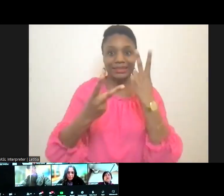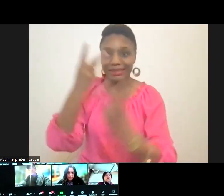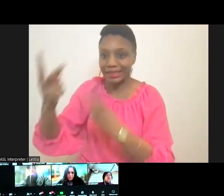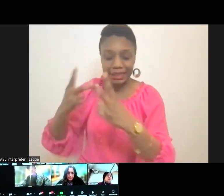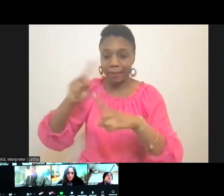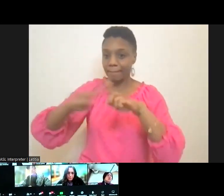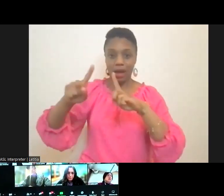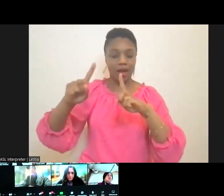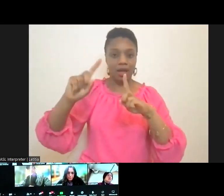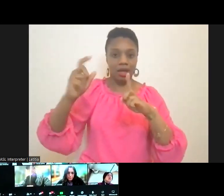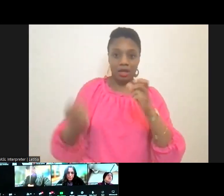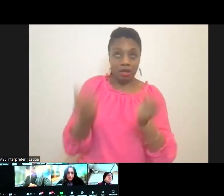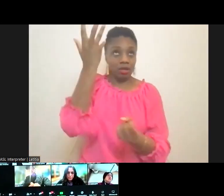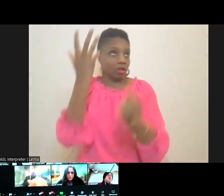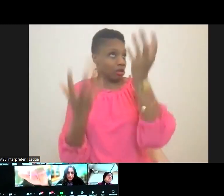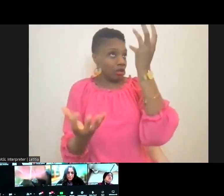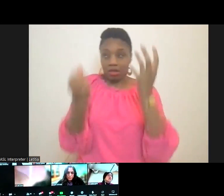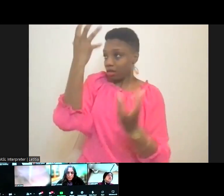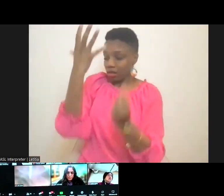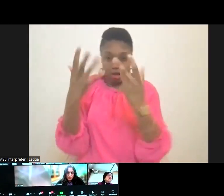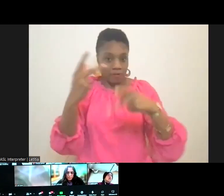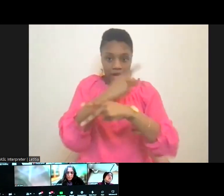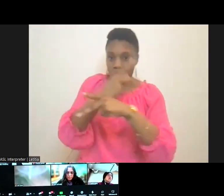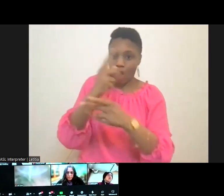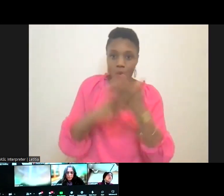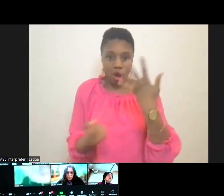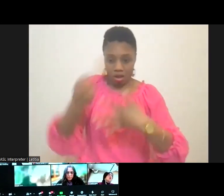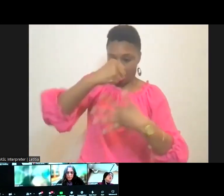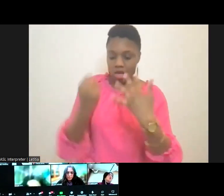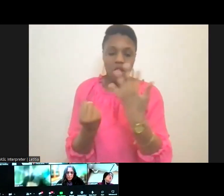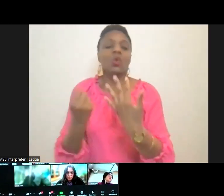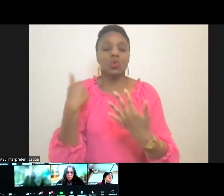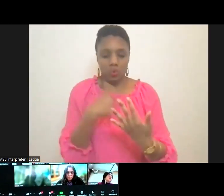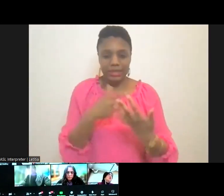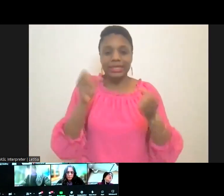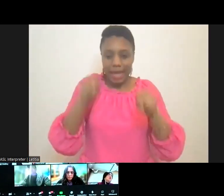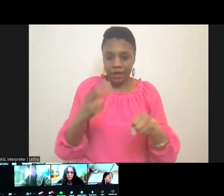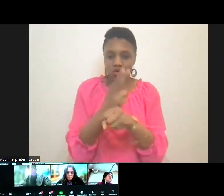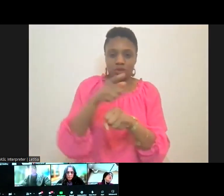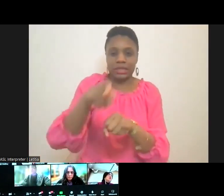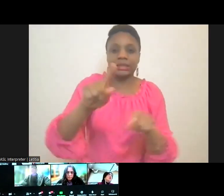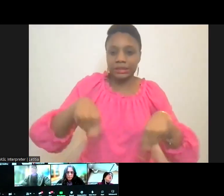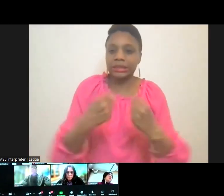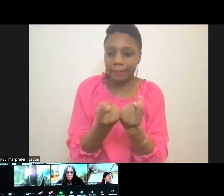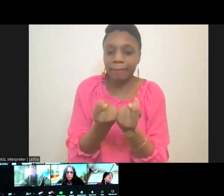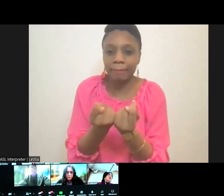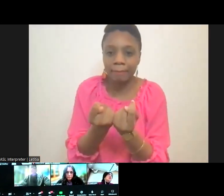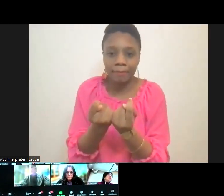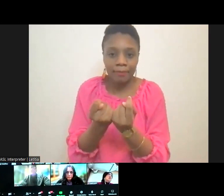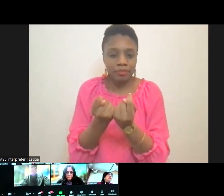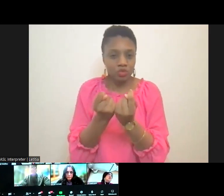helpful. And I think the one other thing, and then I'll wrap up, is